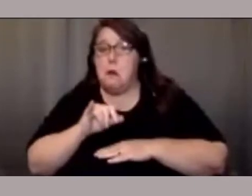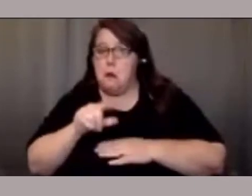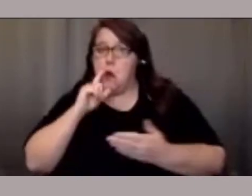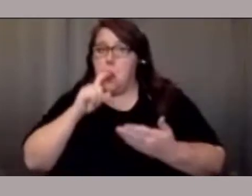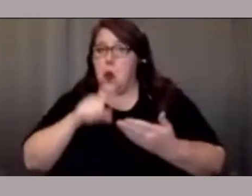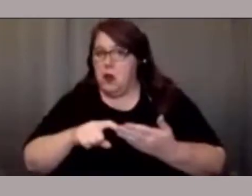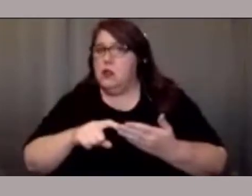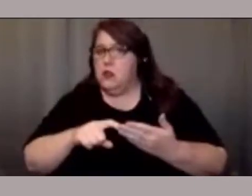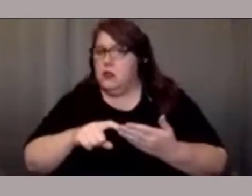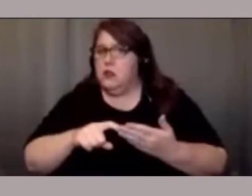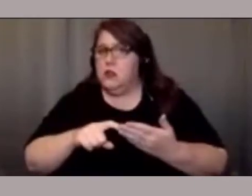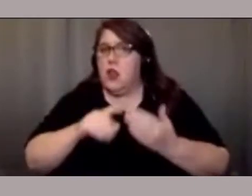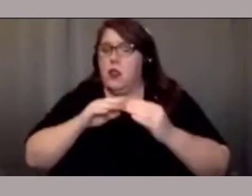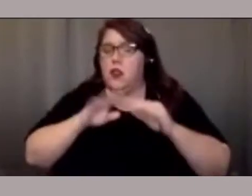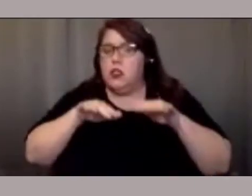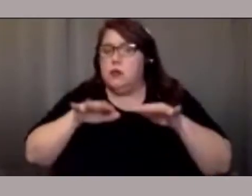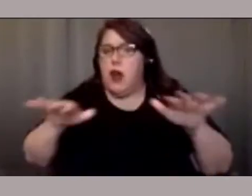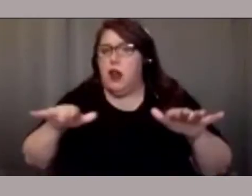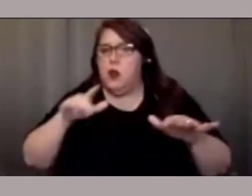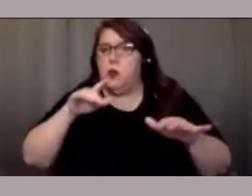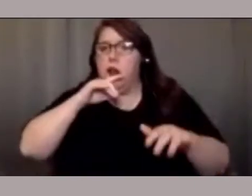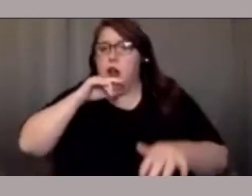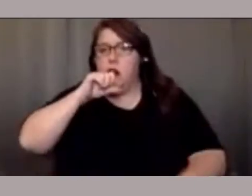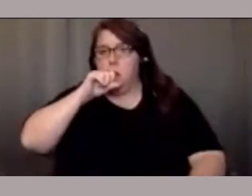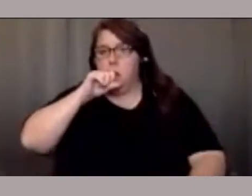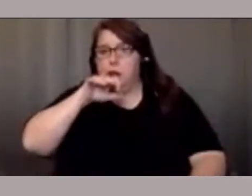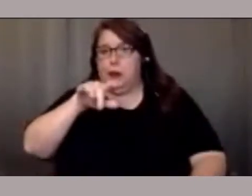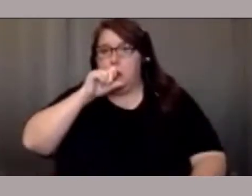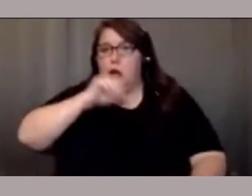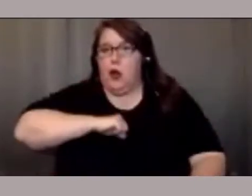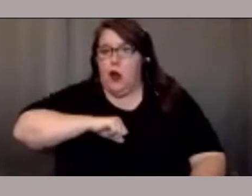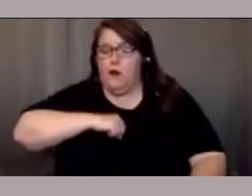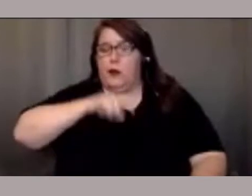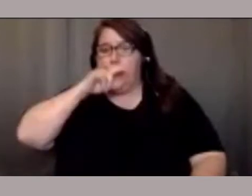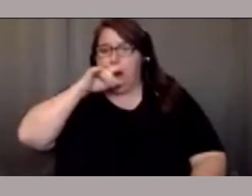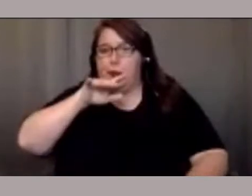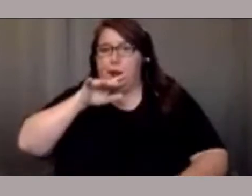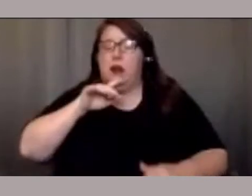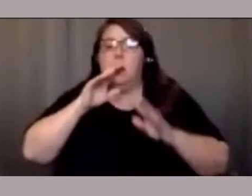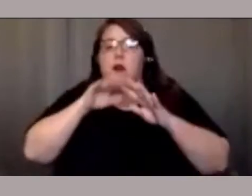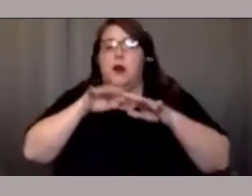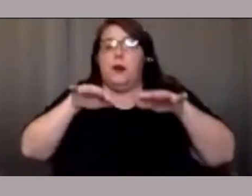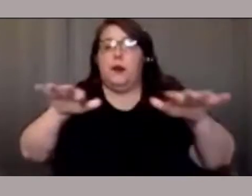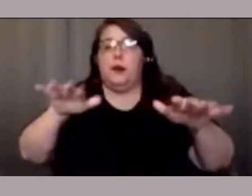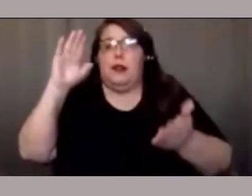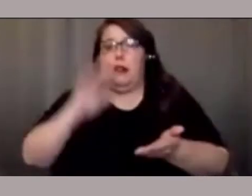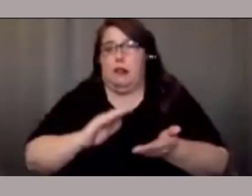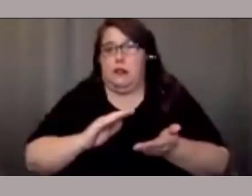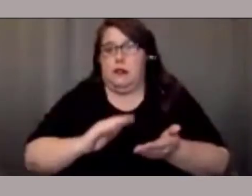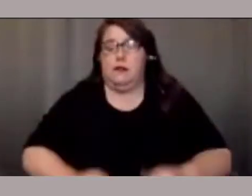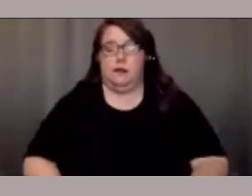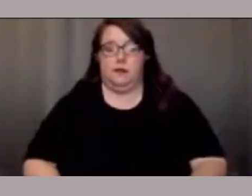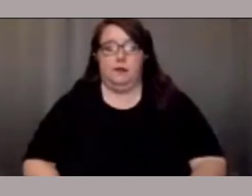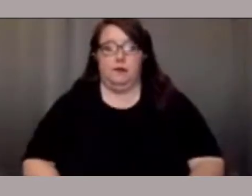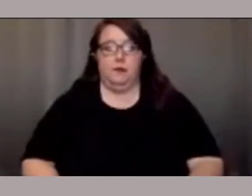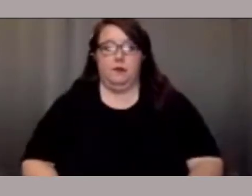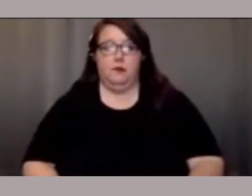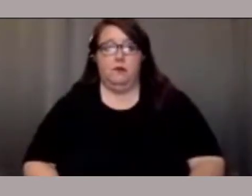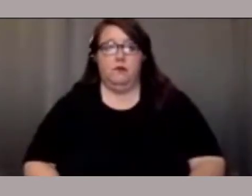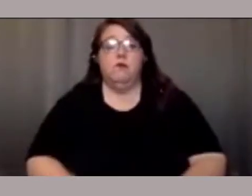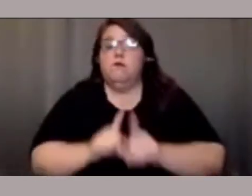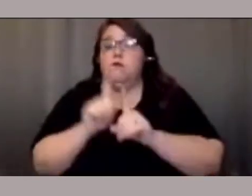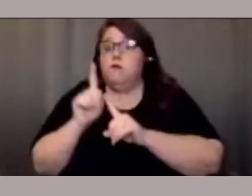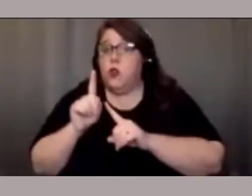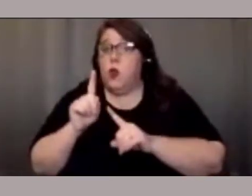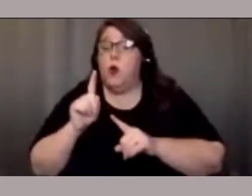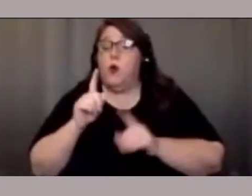the spread of aerosols when worn by somebody who's coughing. The other finding was that if you were wearing a regular